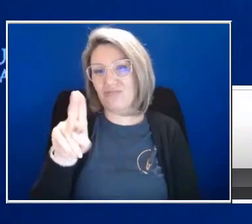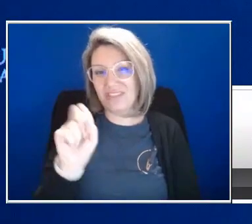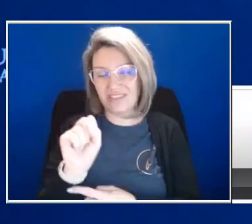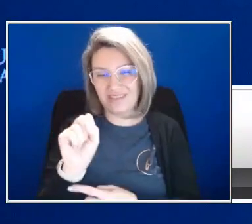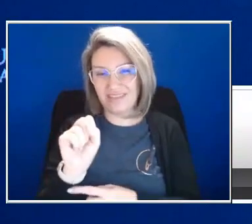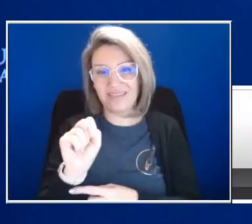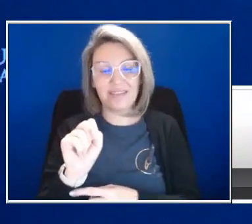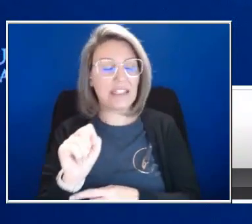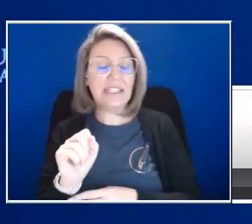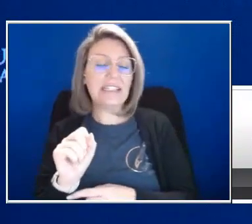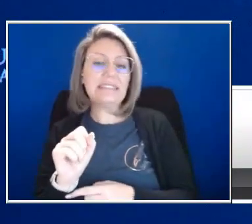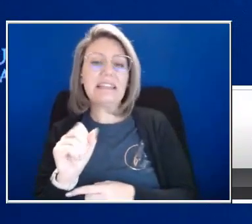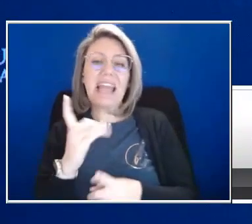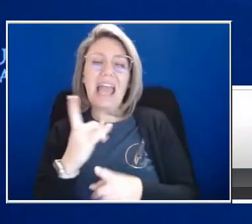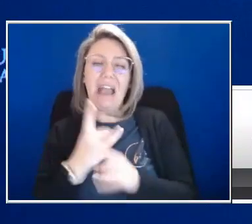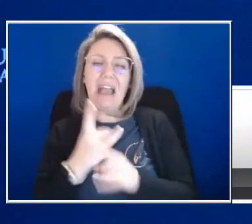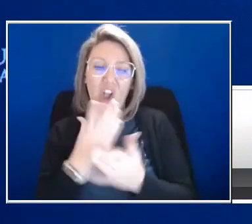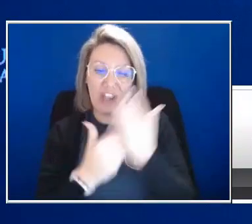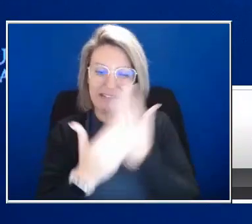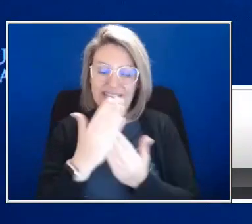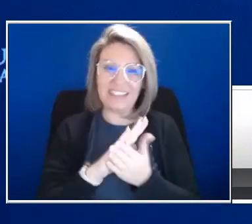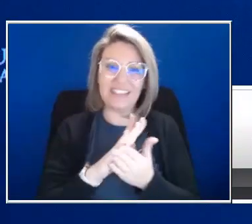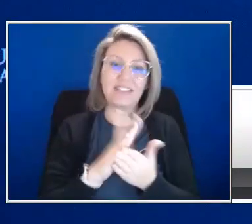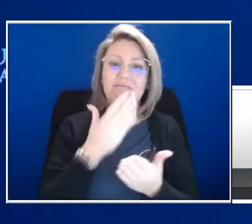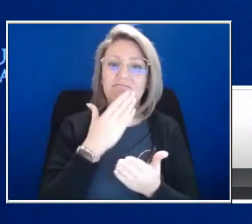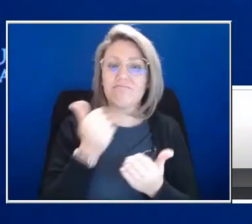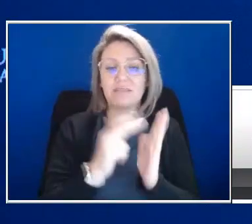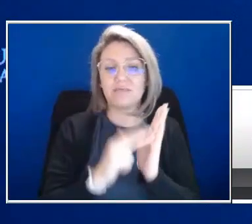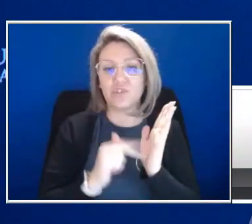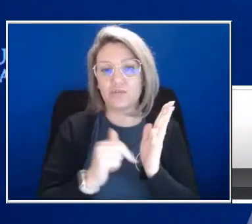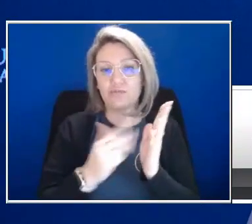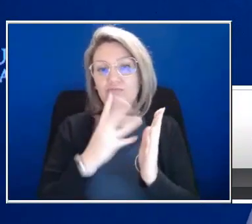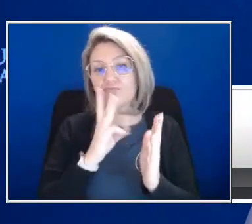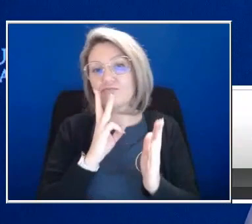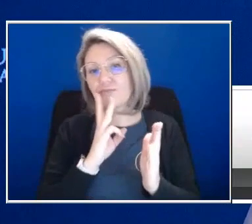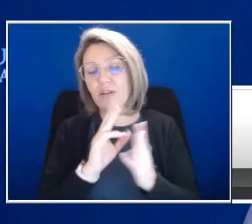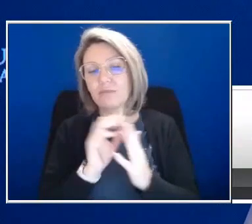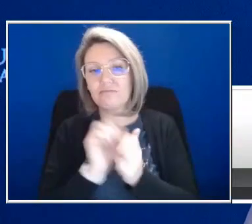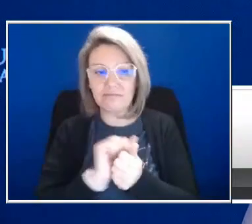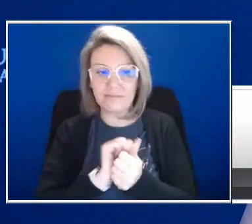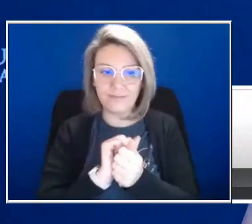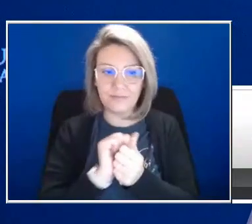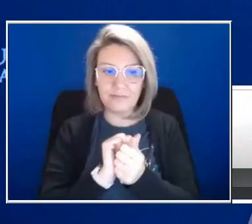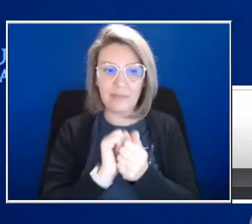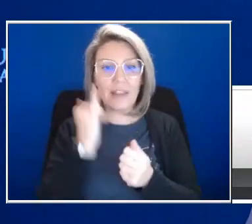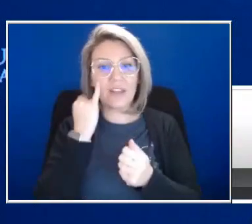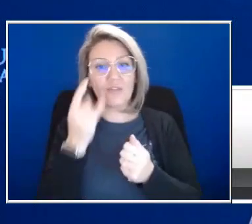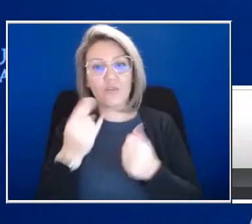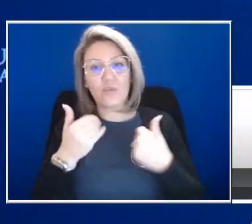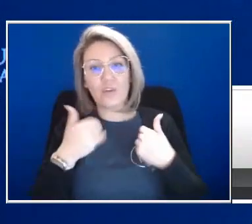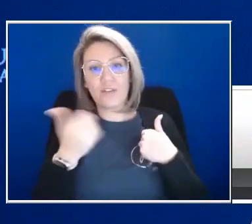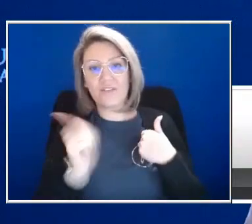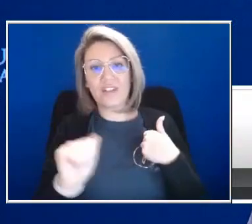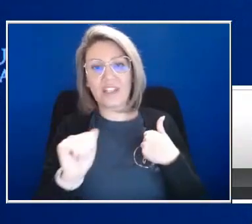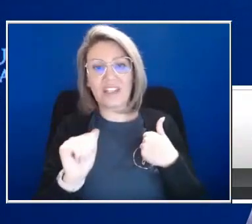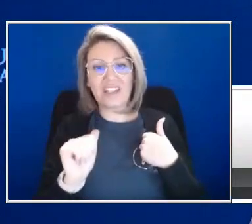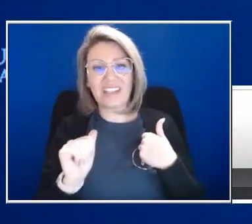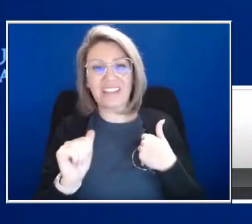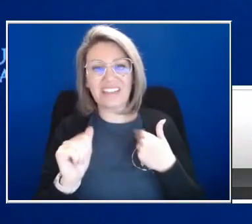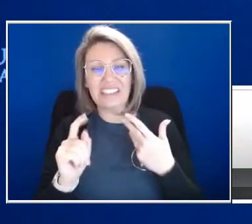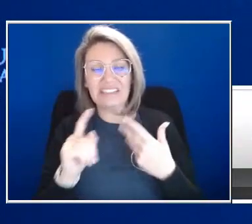well. The best prevention is soap and water, and especially if you do have any soiled hands or